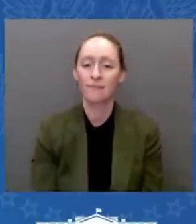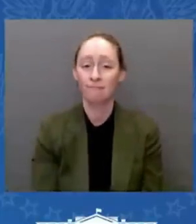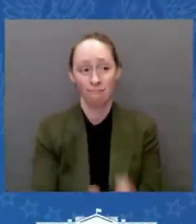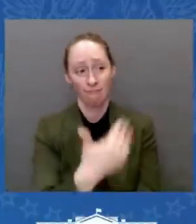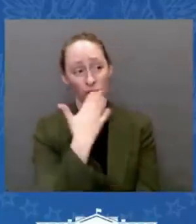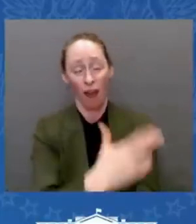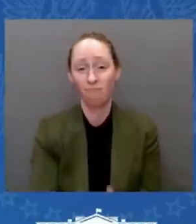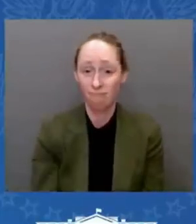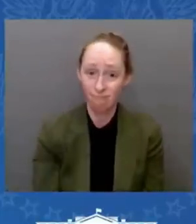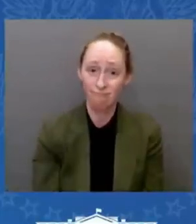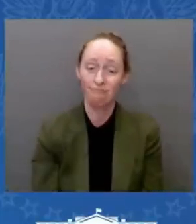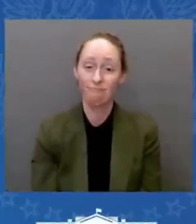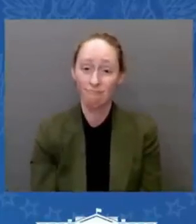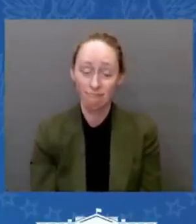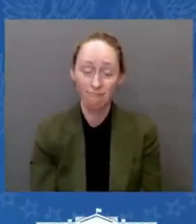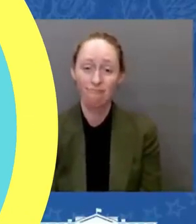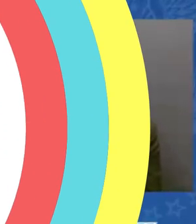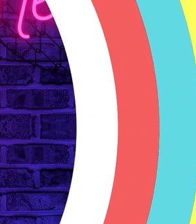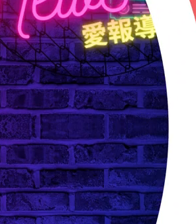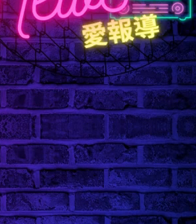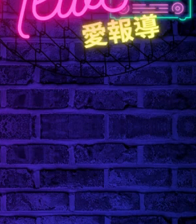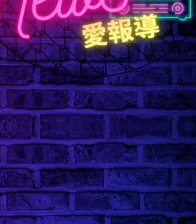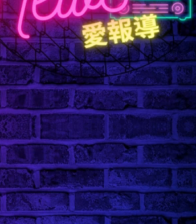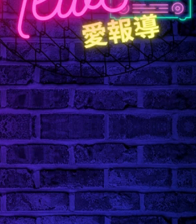us to move on and get things done for them.